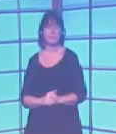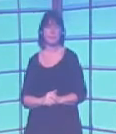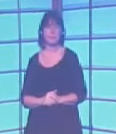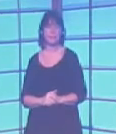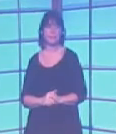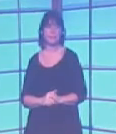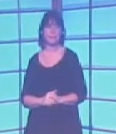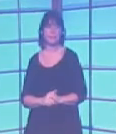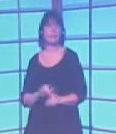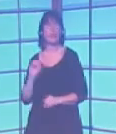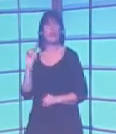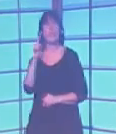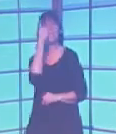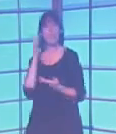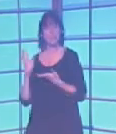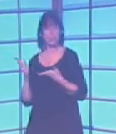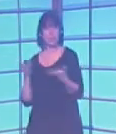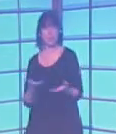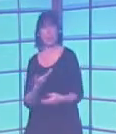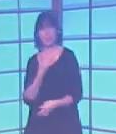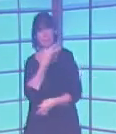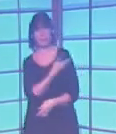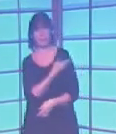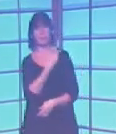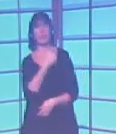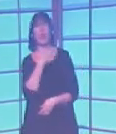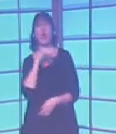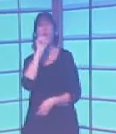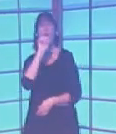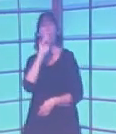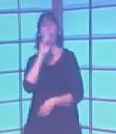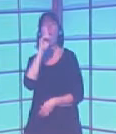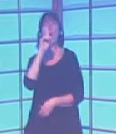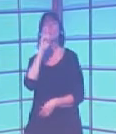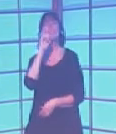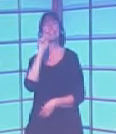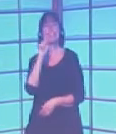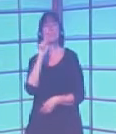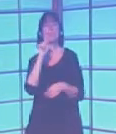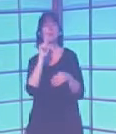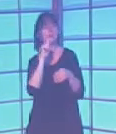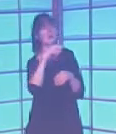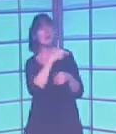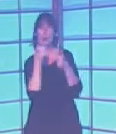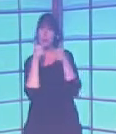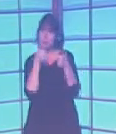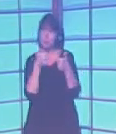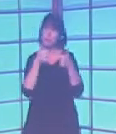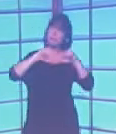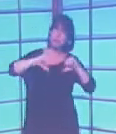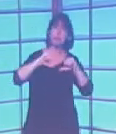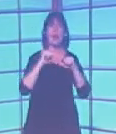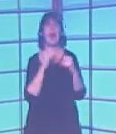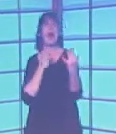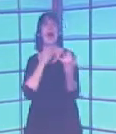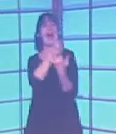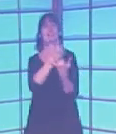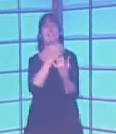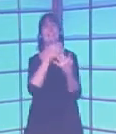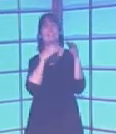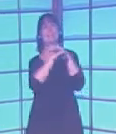The first service I'm going to talk to you about is our Access Audit service. This is a paid service that we offer at NGO rates to